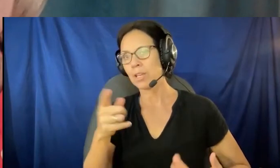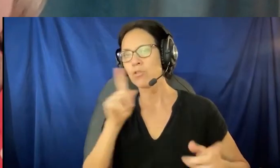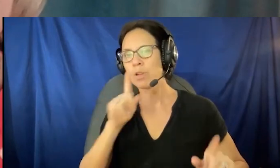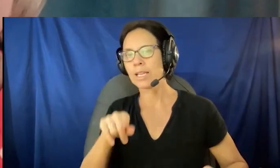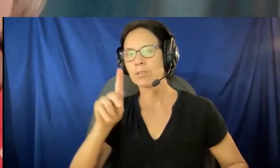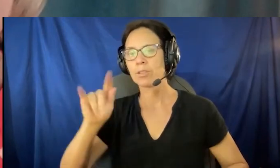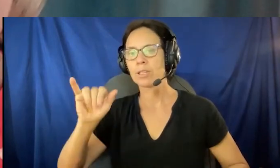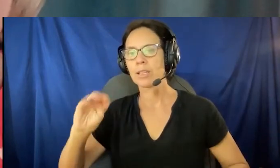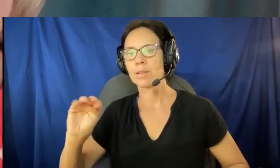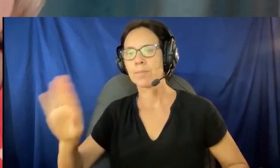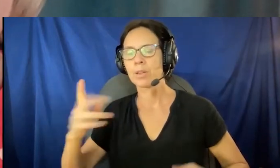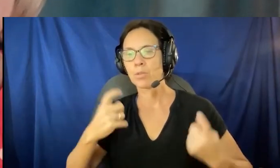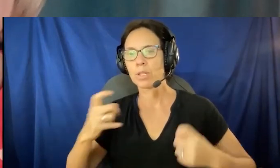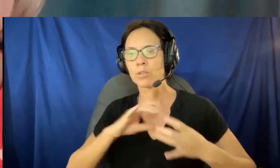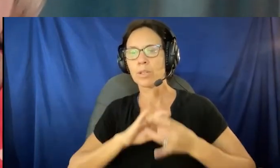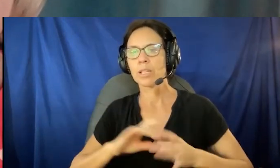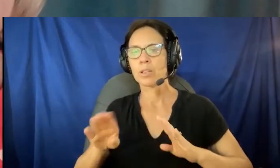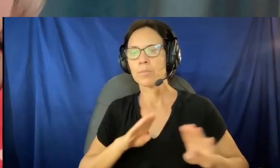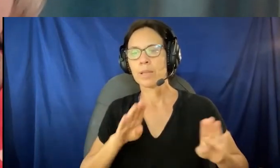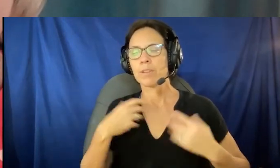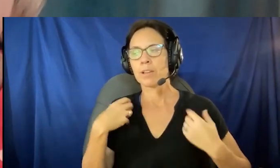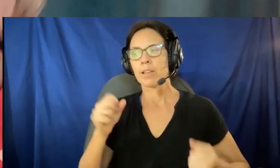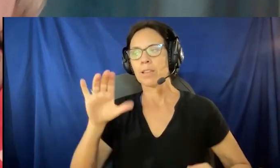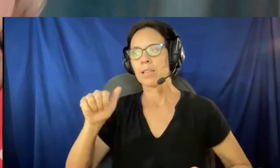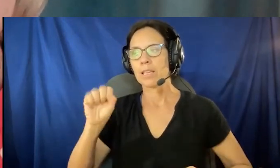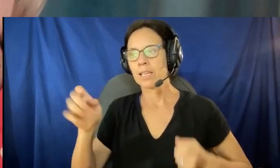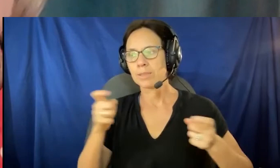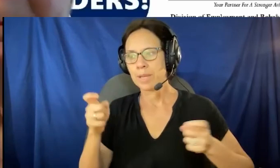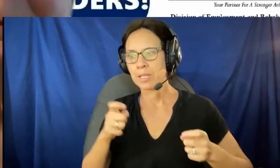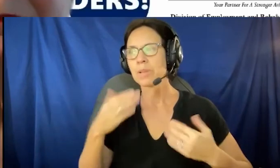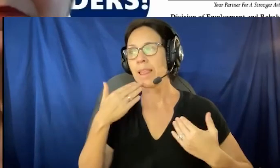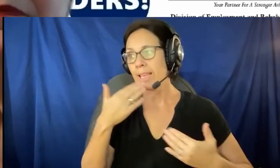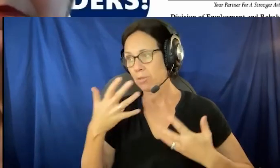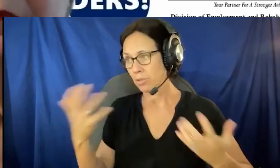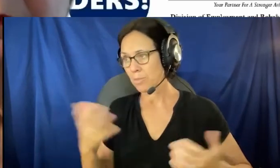question regarding behavioral health case management, so thank you so much. Okay.